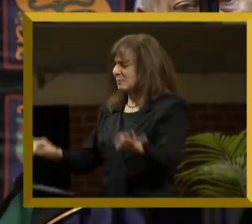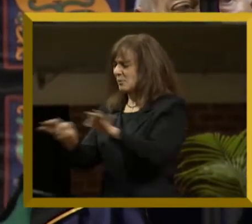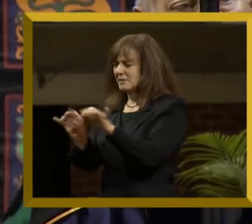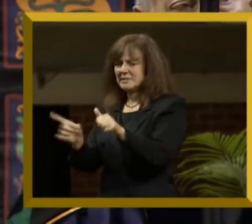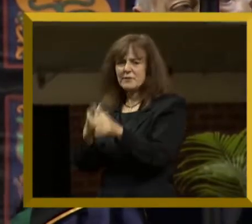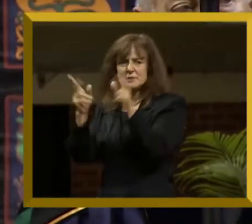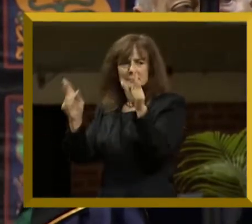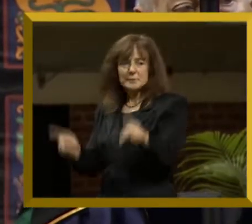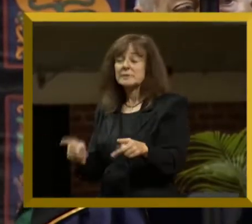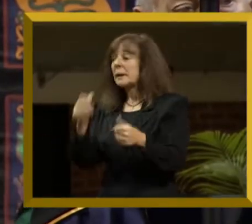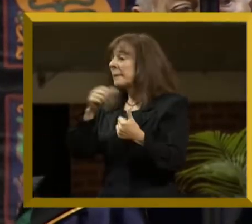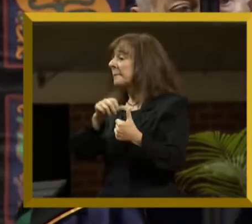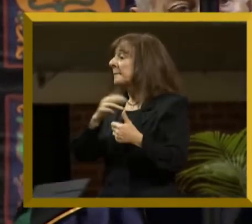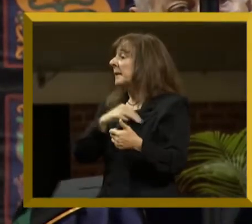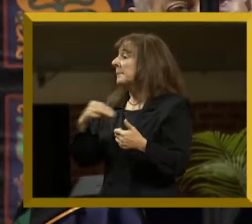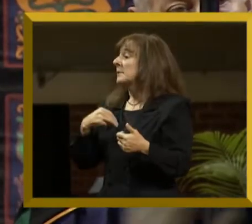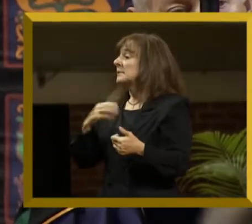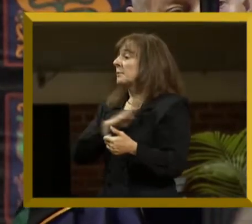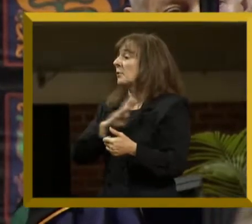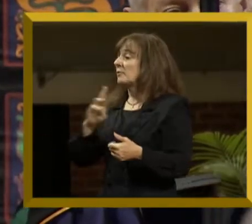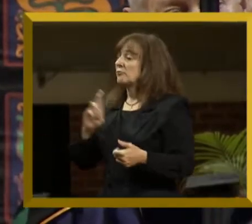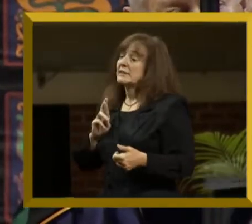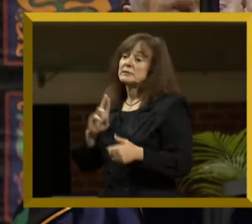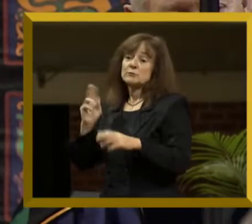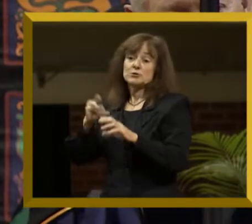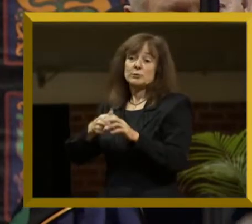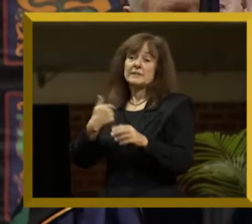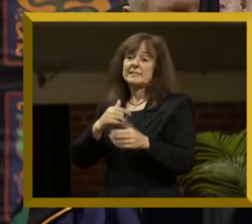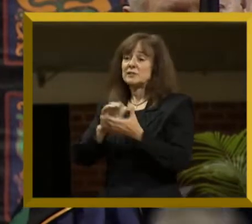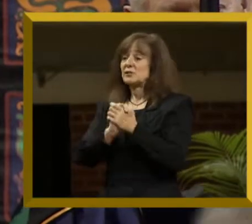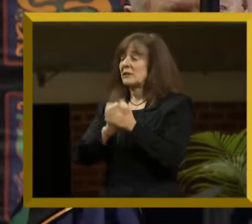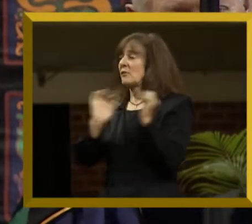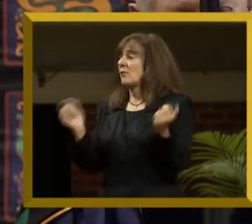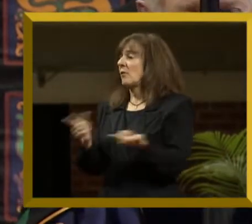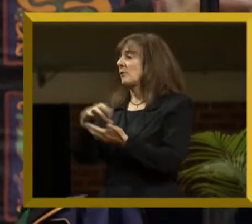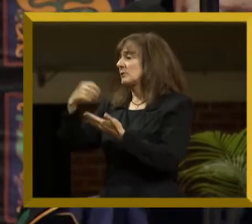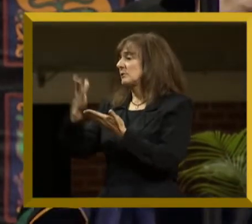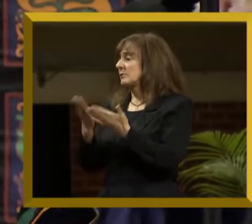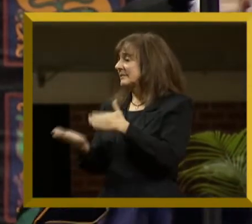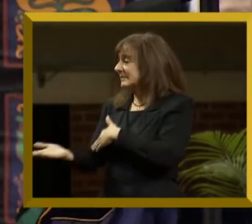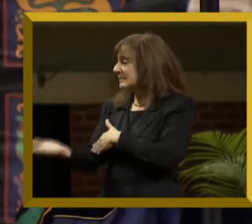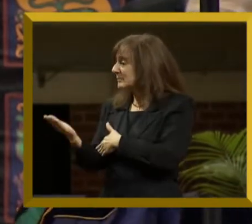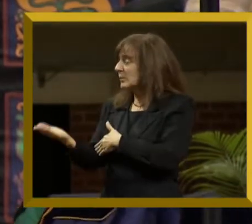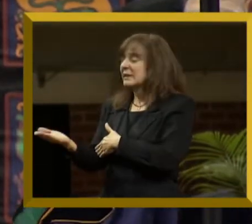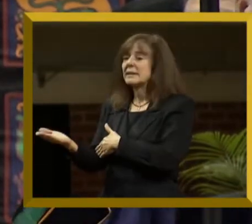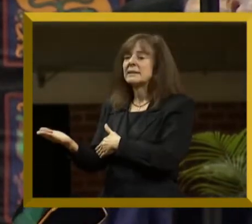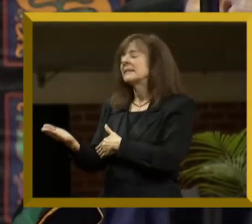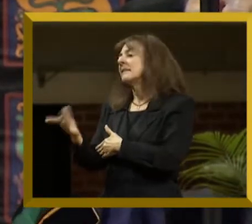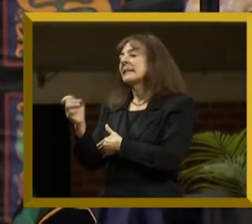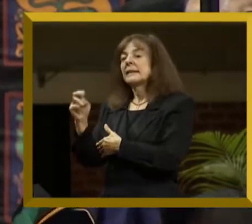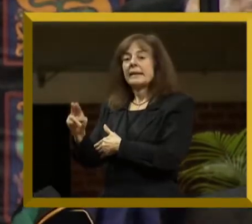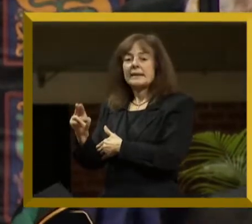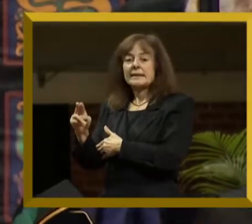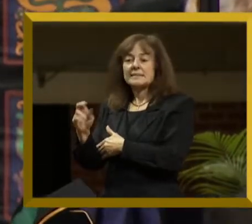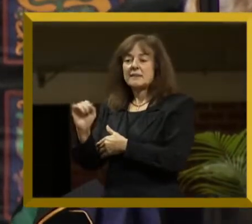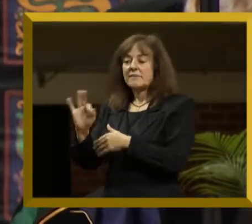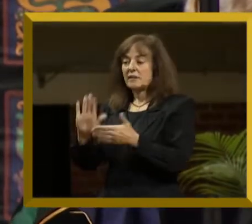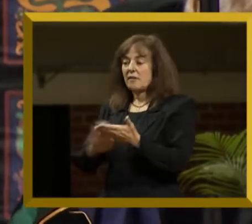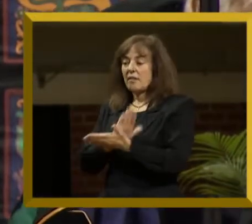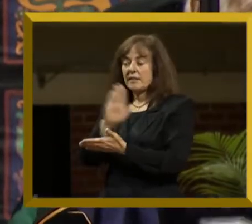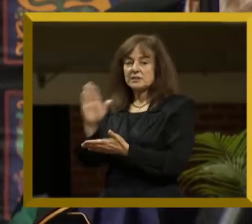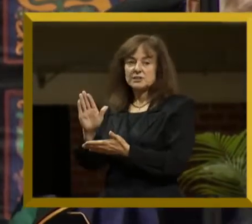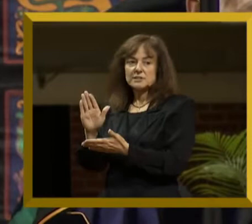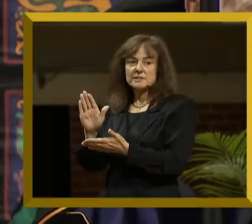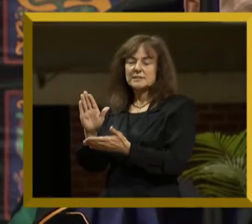first. Members of the Board of Regents will join me in congratulating all the students this morning and the dean, as the deans of their